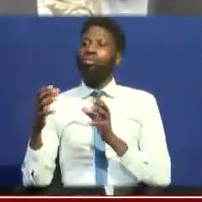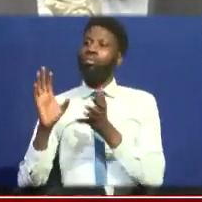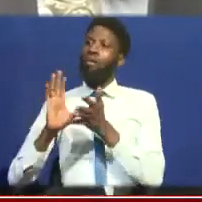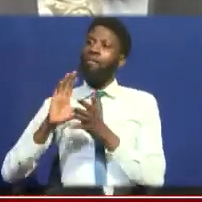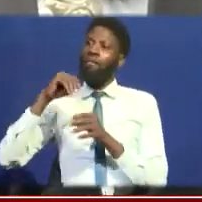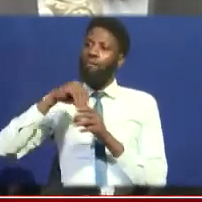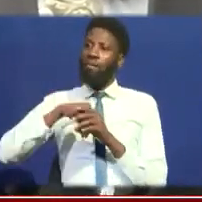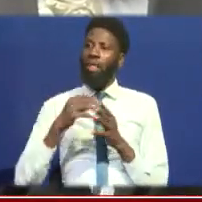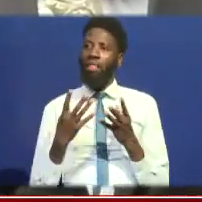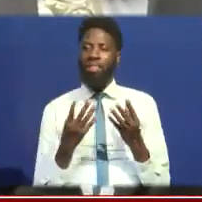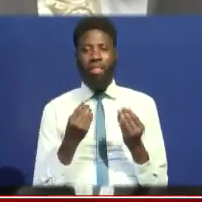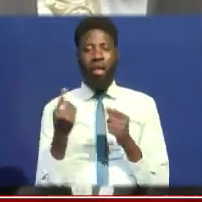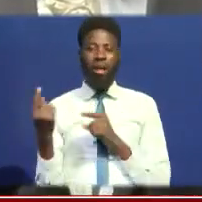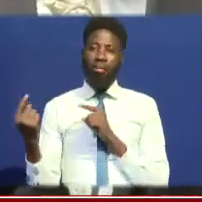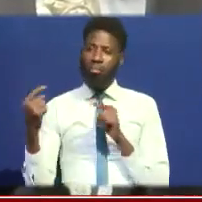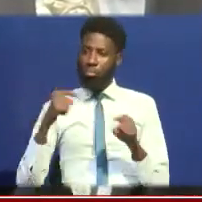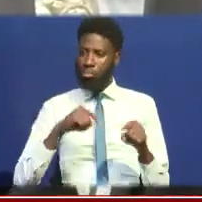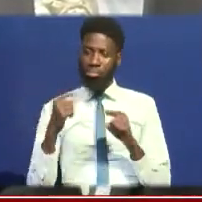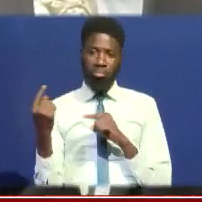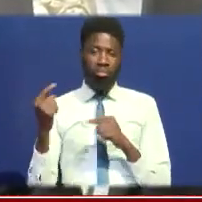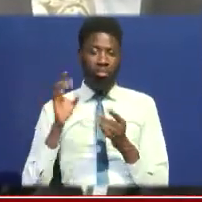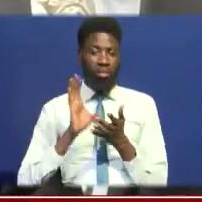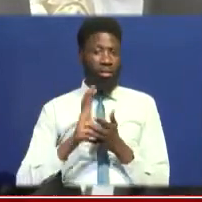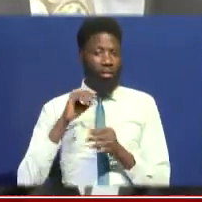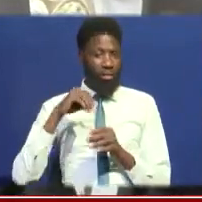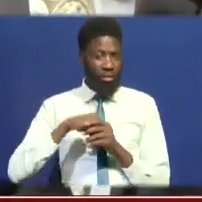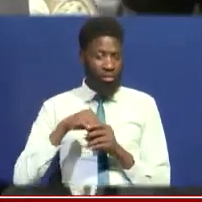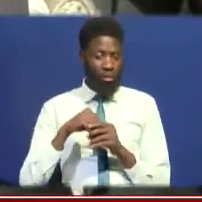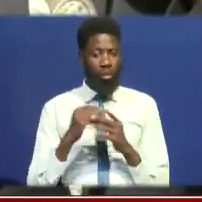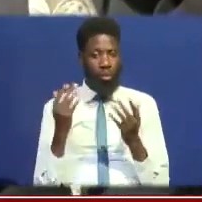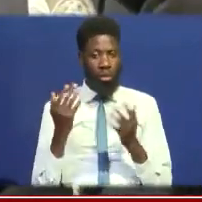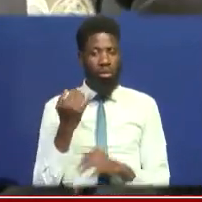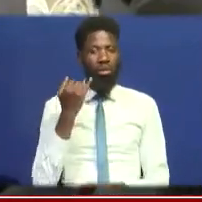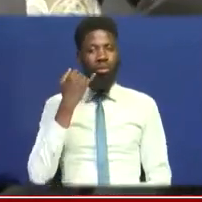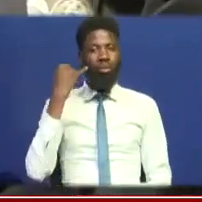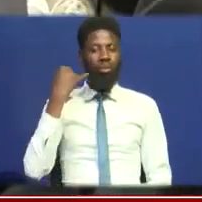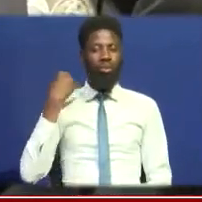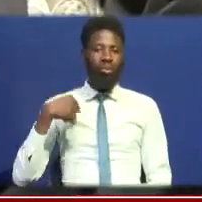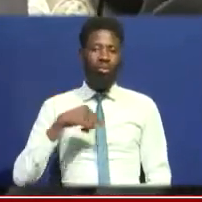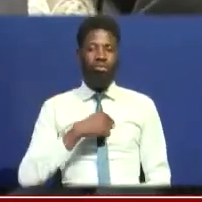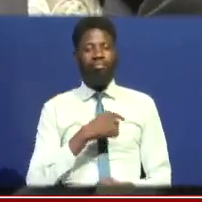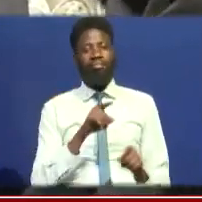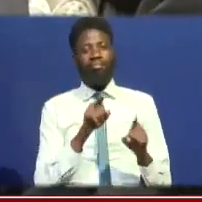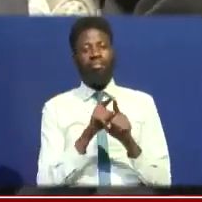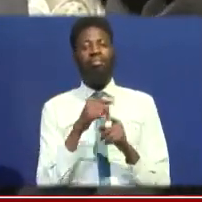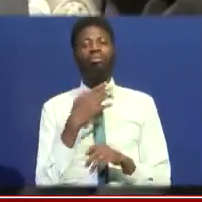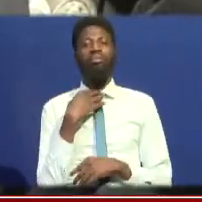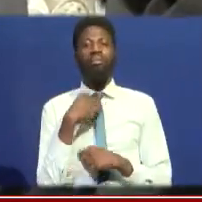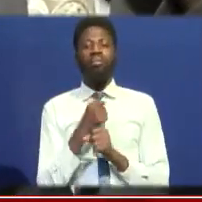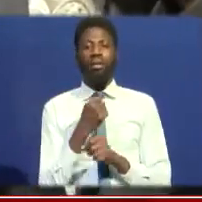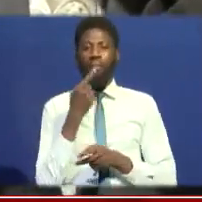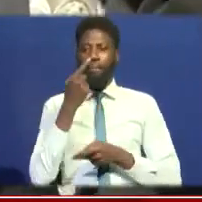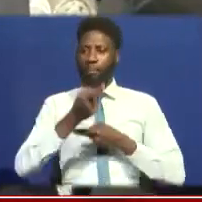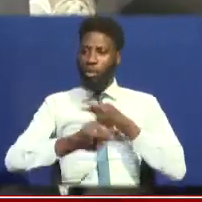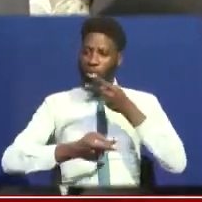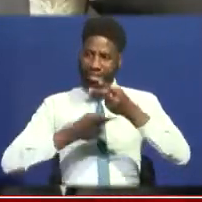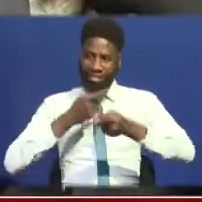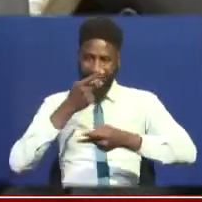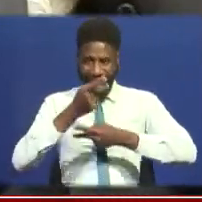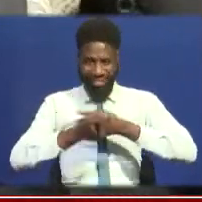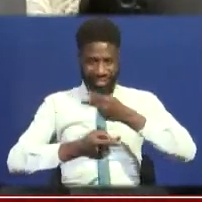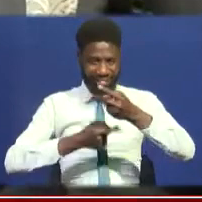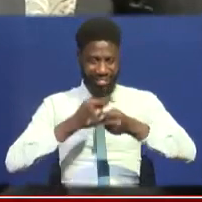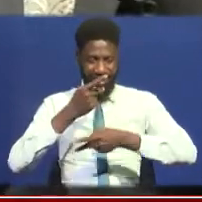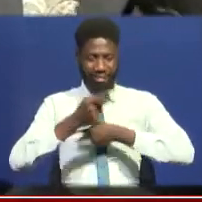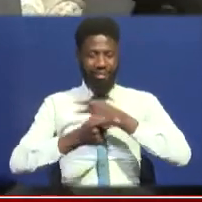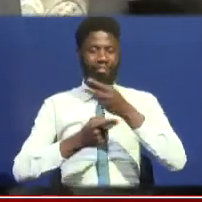come and invest here in Nakuru. And also, we want to shorten the processes that are involved